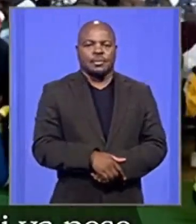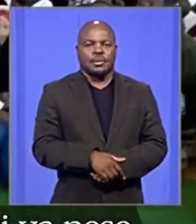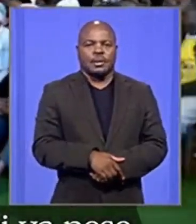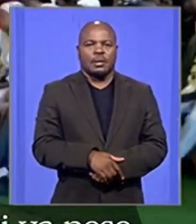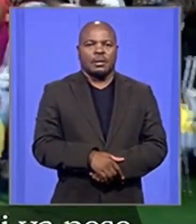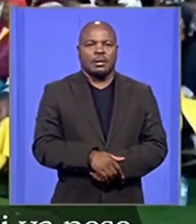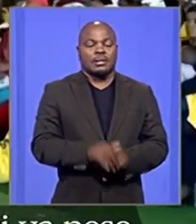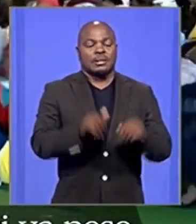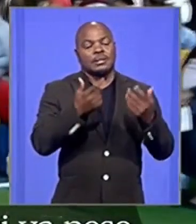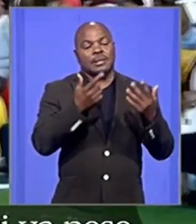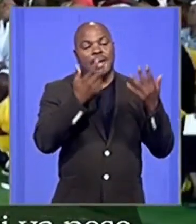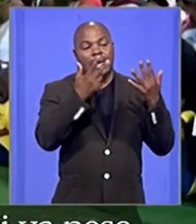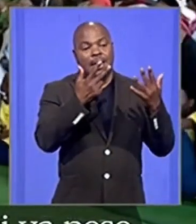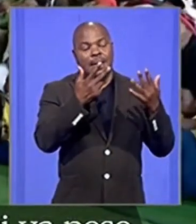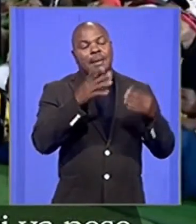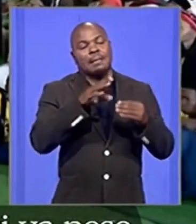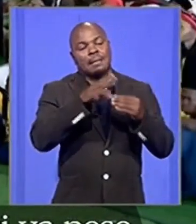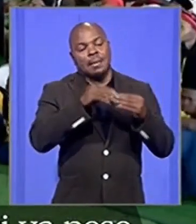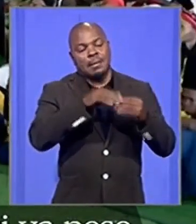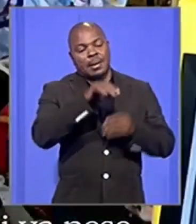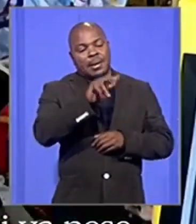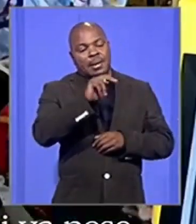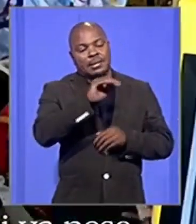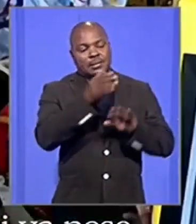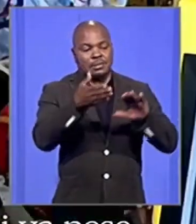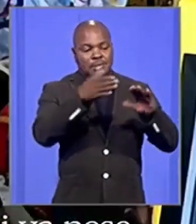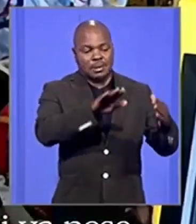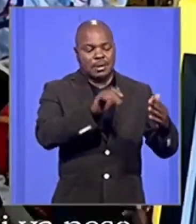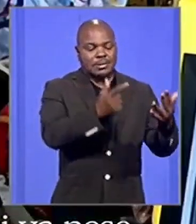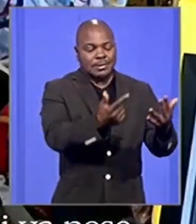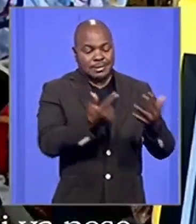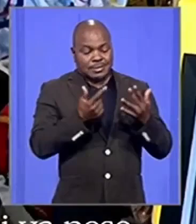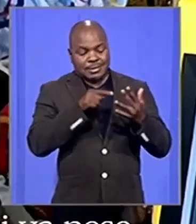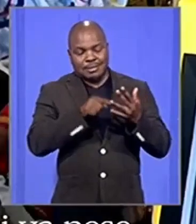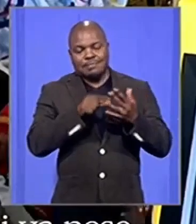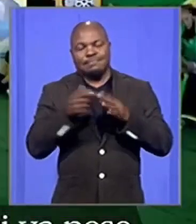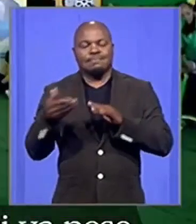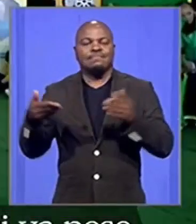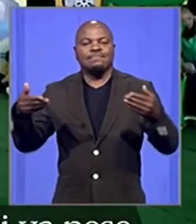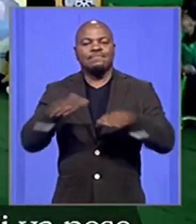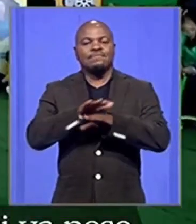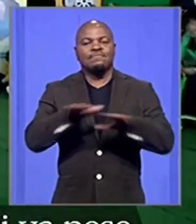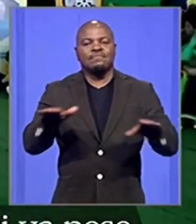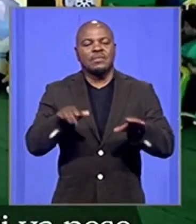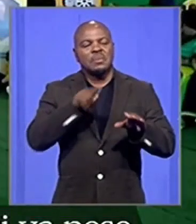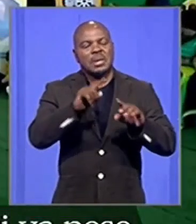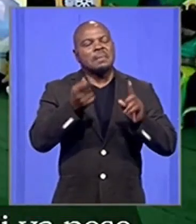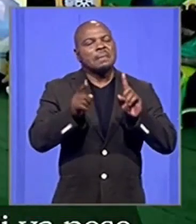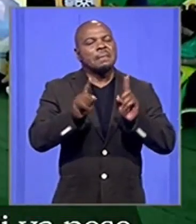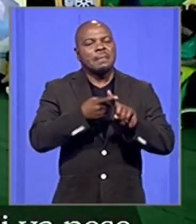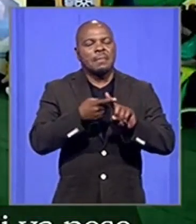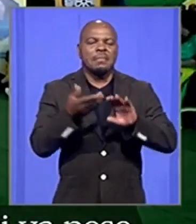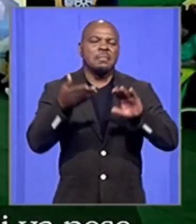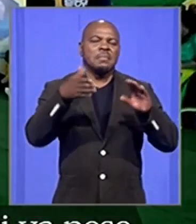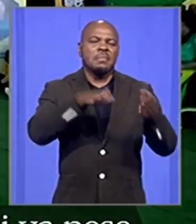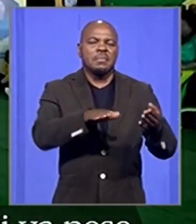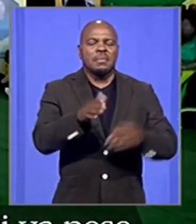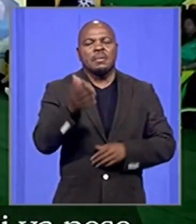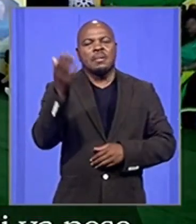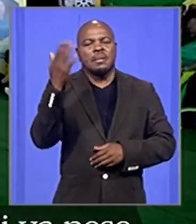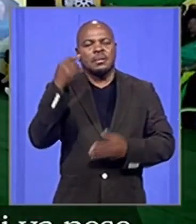Maloko a šupa go a seswai a ANC a wa hlokofetšego kotseng ya pese bekeng ya go feta kgauswi le Paul Petersburg